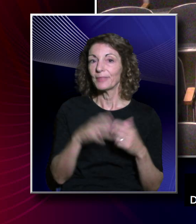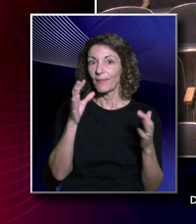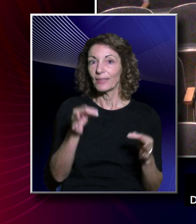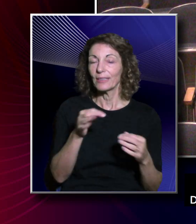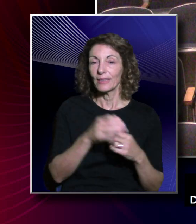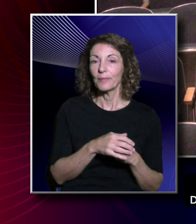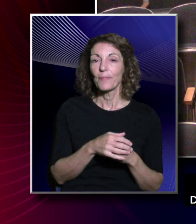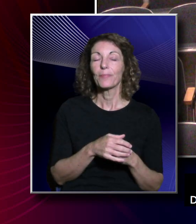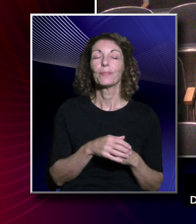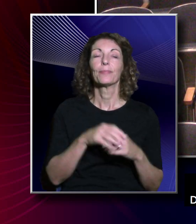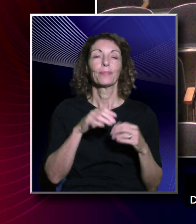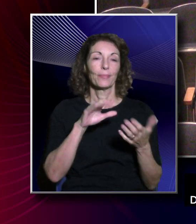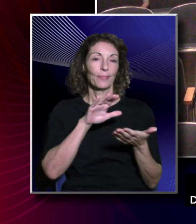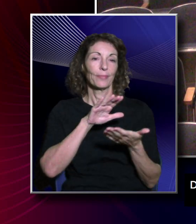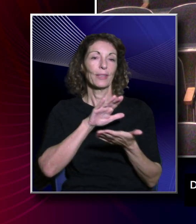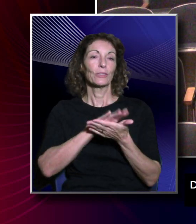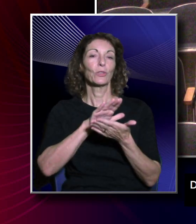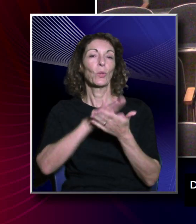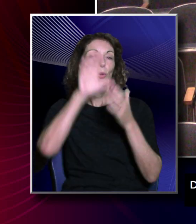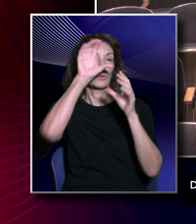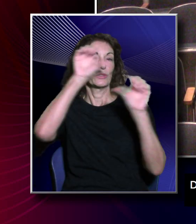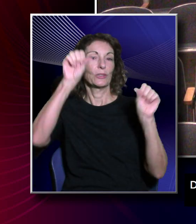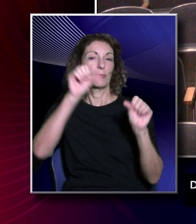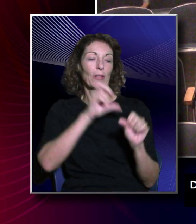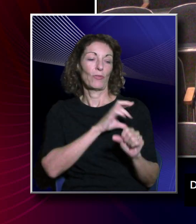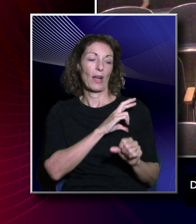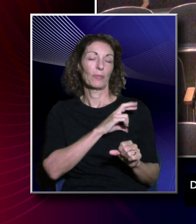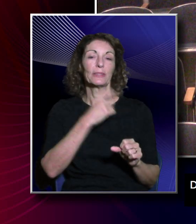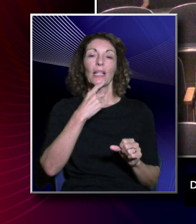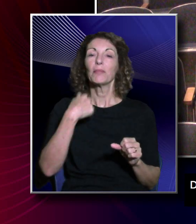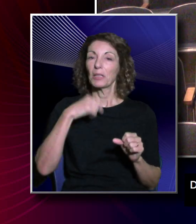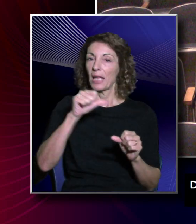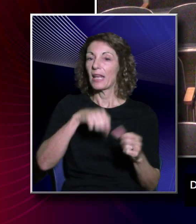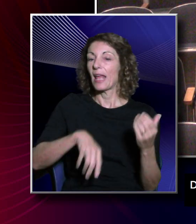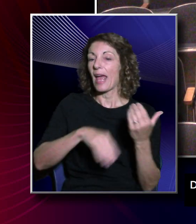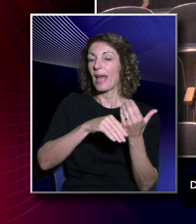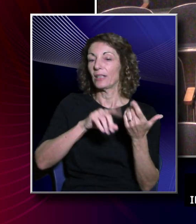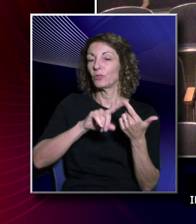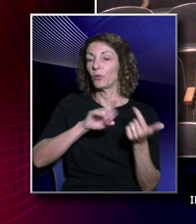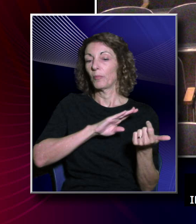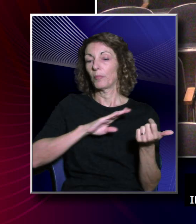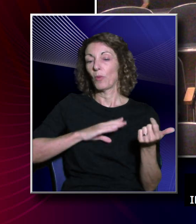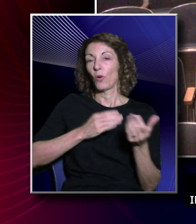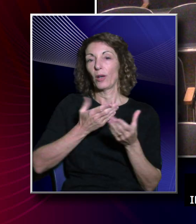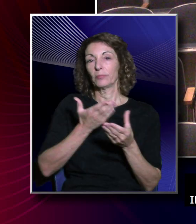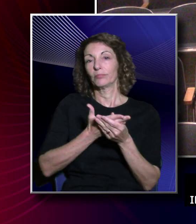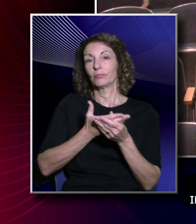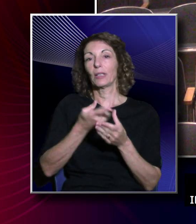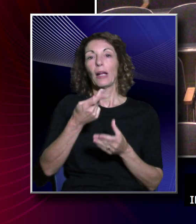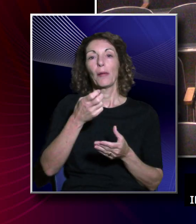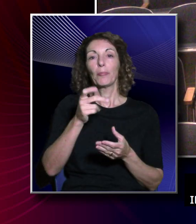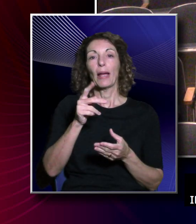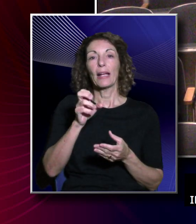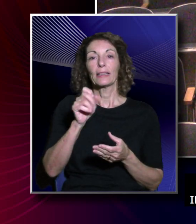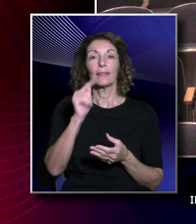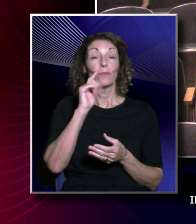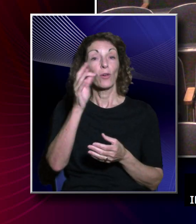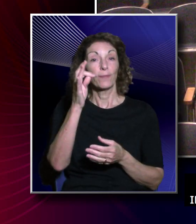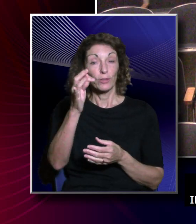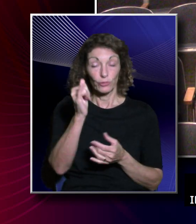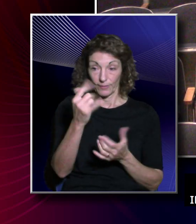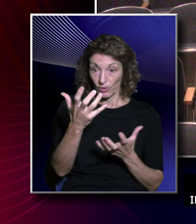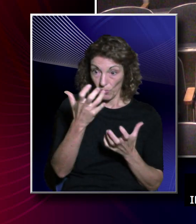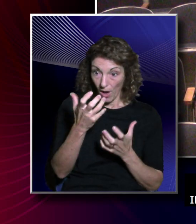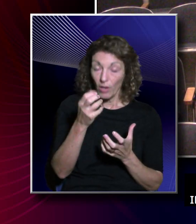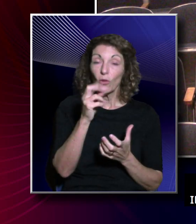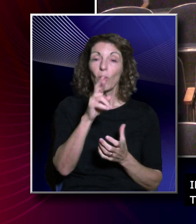So we can add that to the board package in the future if you want that, and or include it with the